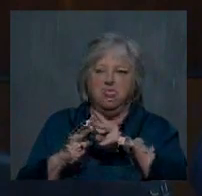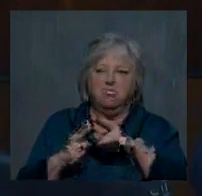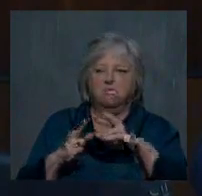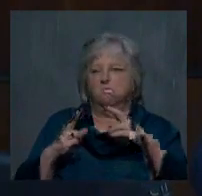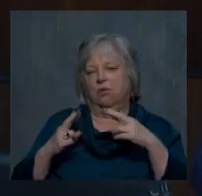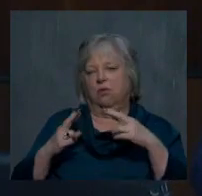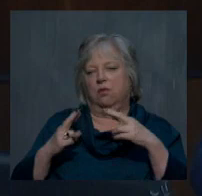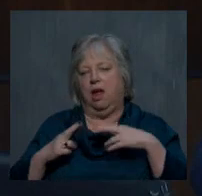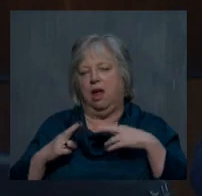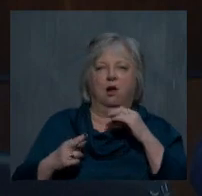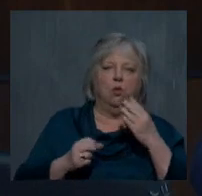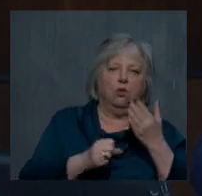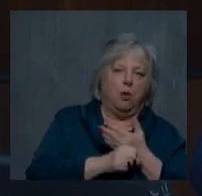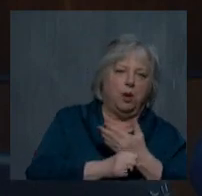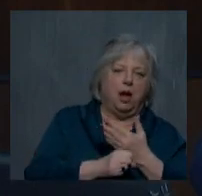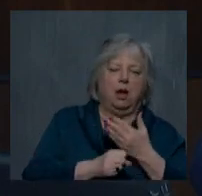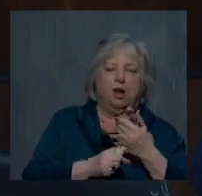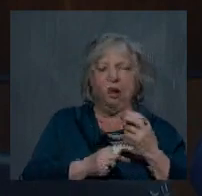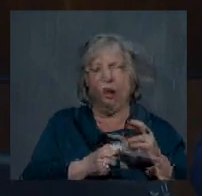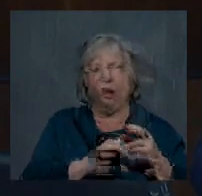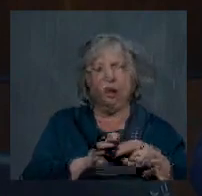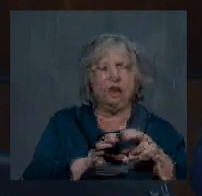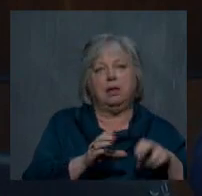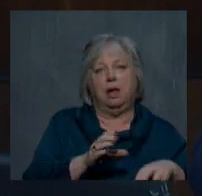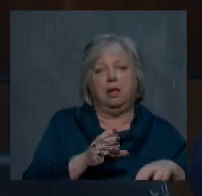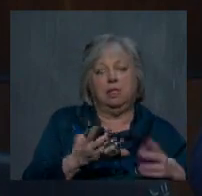hired or terminated design.